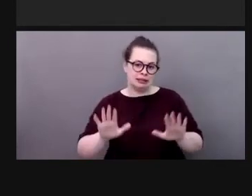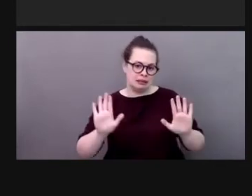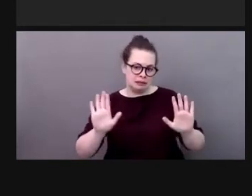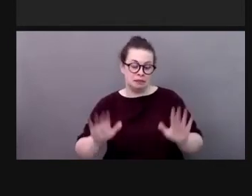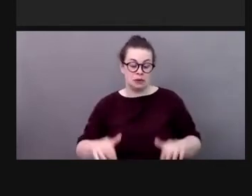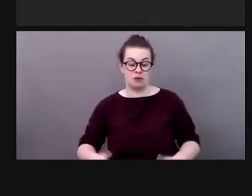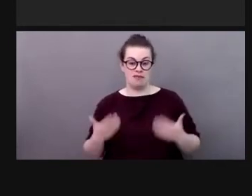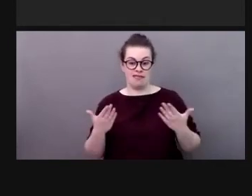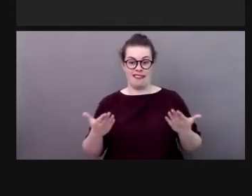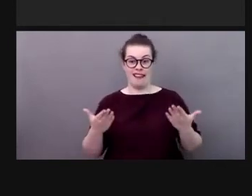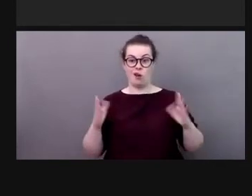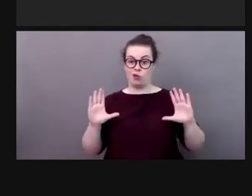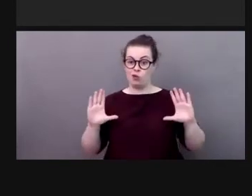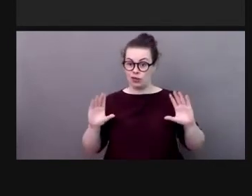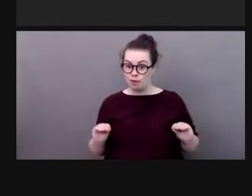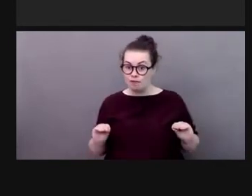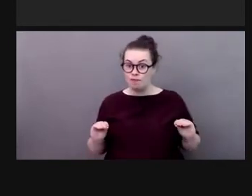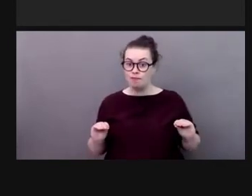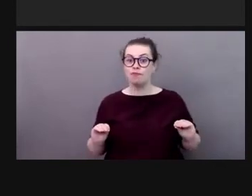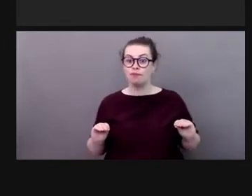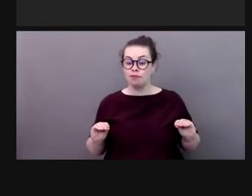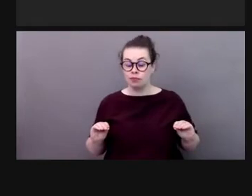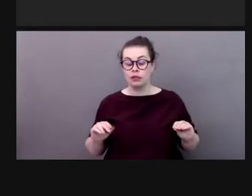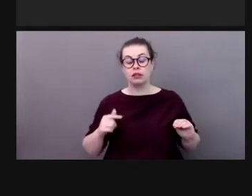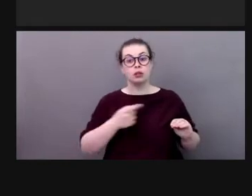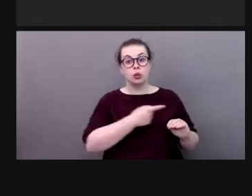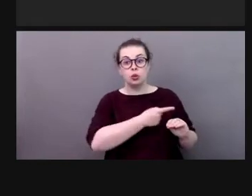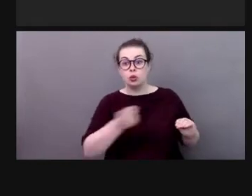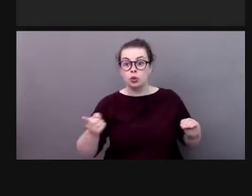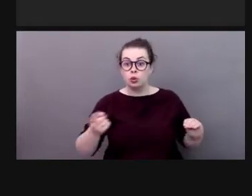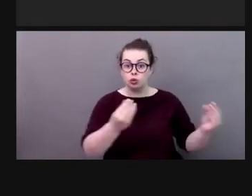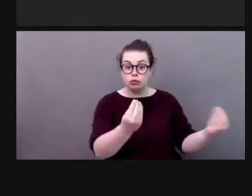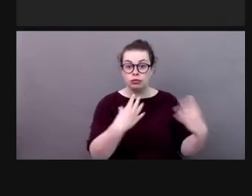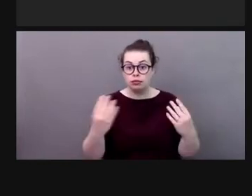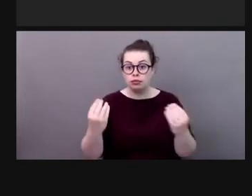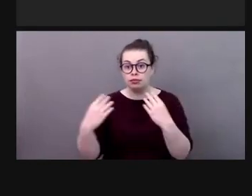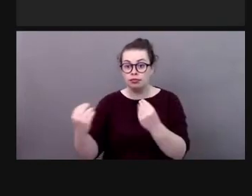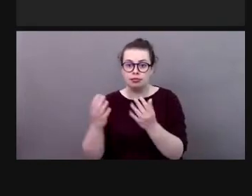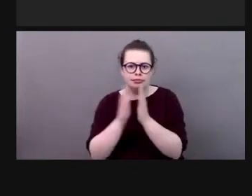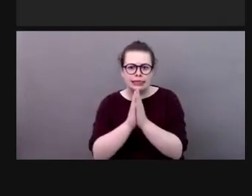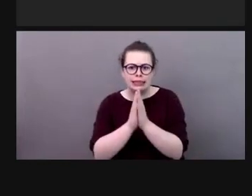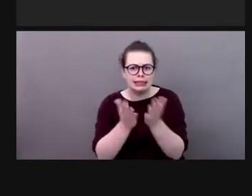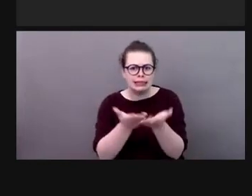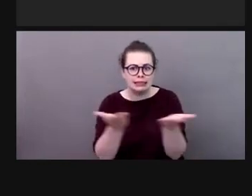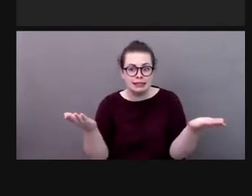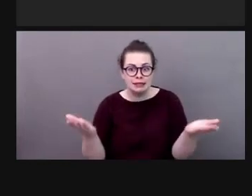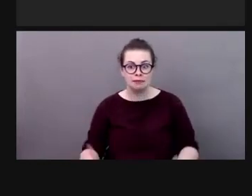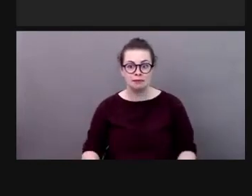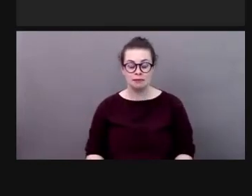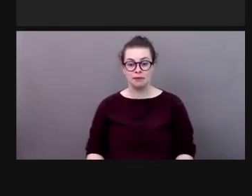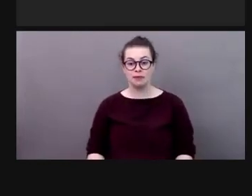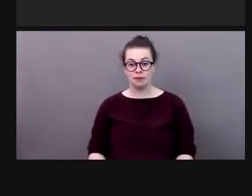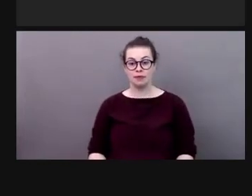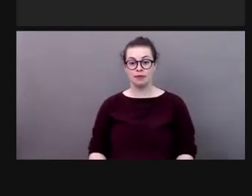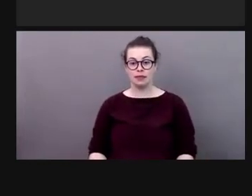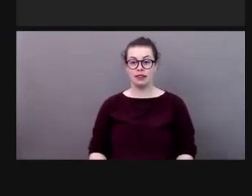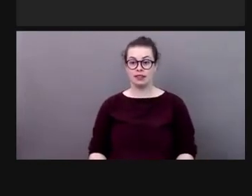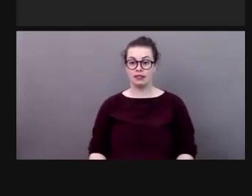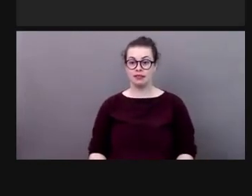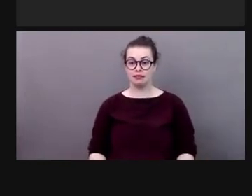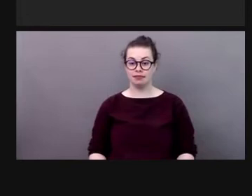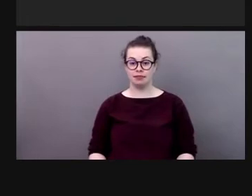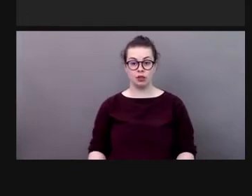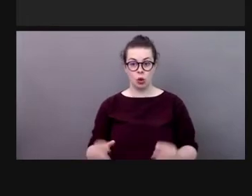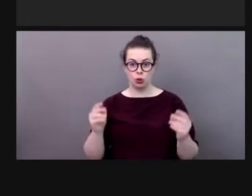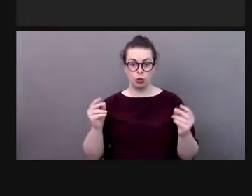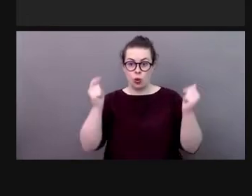stop here. We would really value your contributions. So over to you for a quick